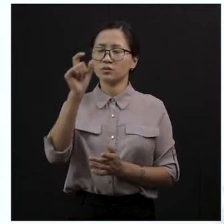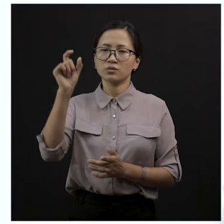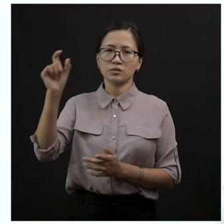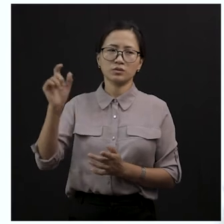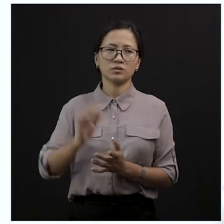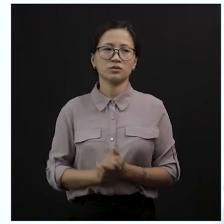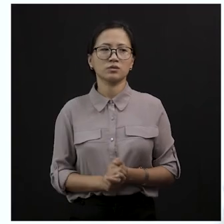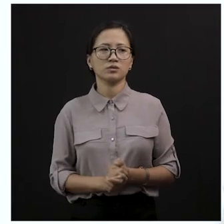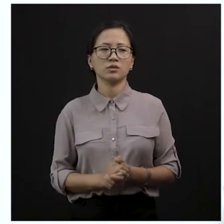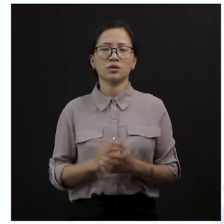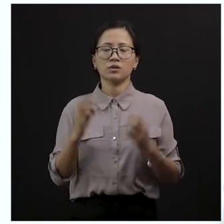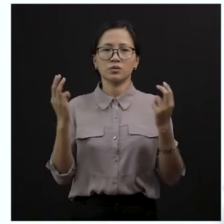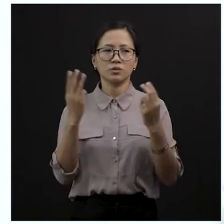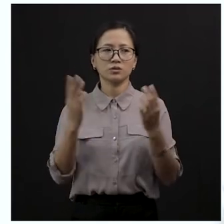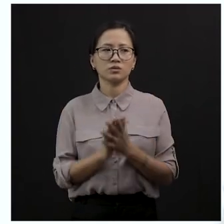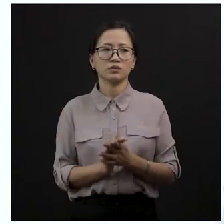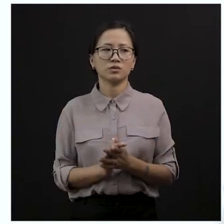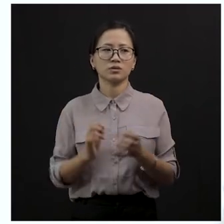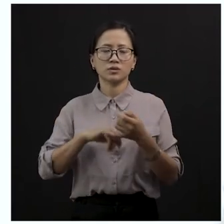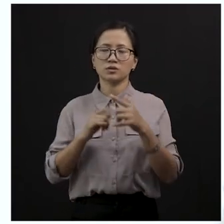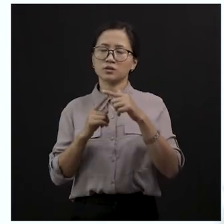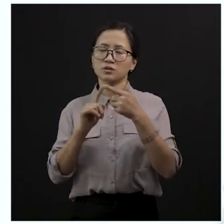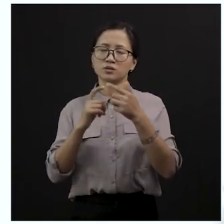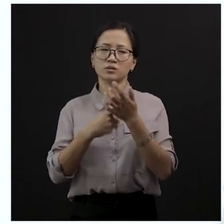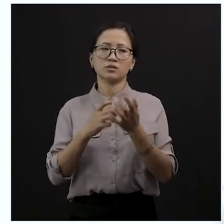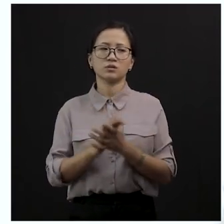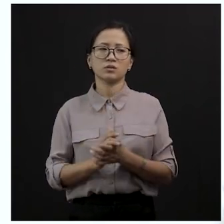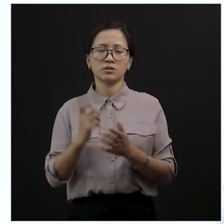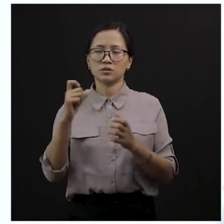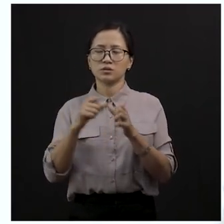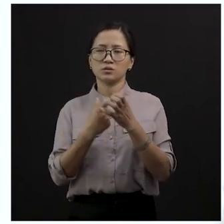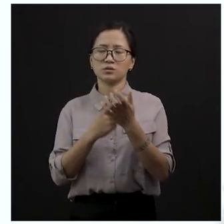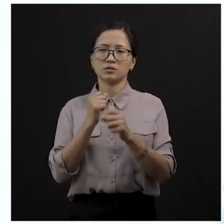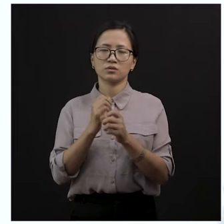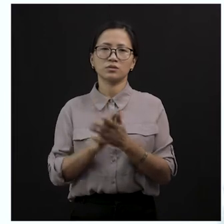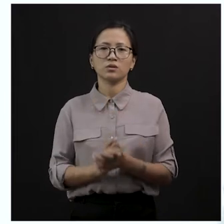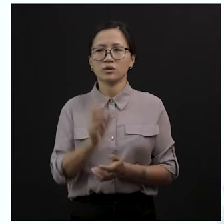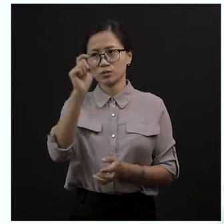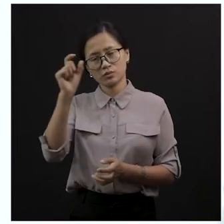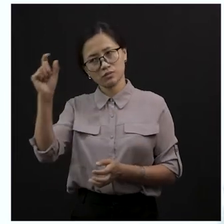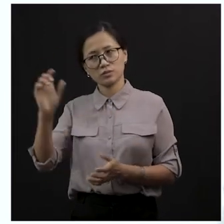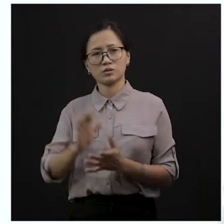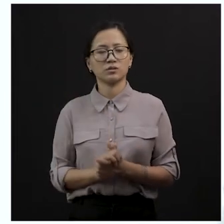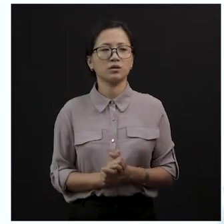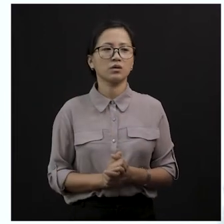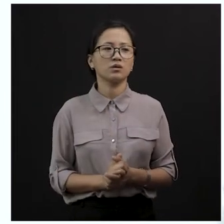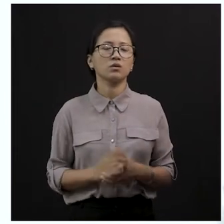like wonder, steer, cargo, dare, and all. So we will go word by word, okay, and